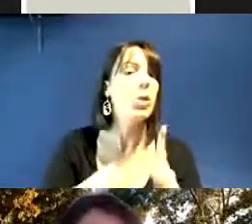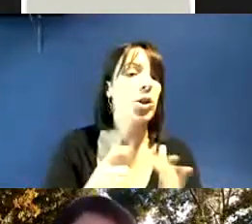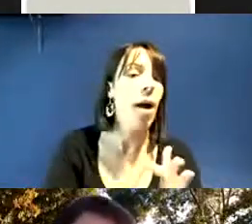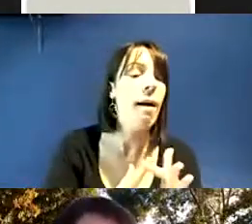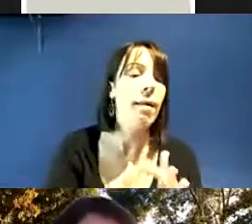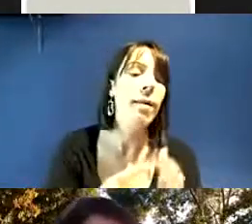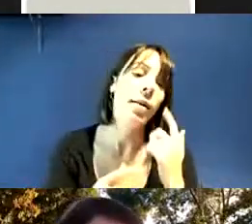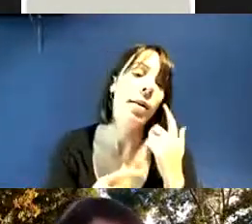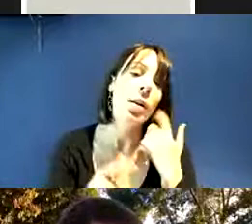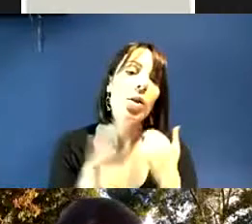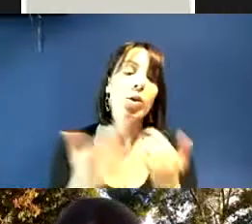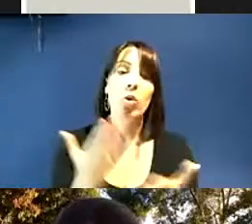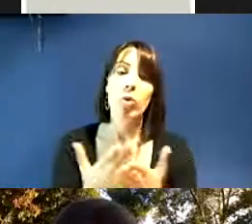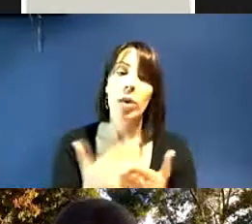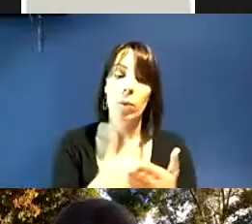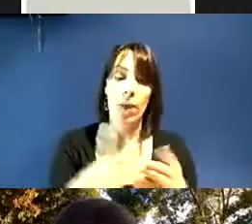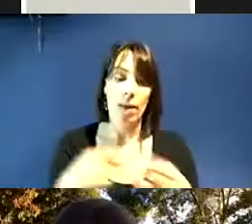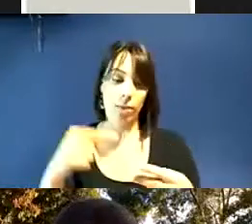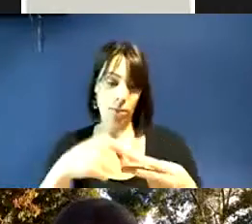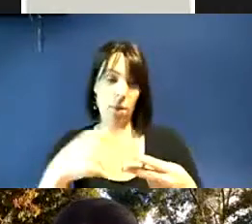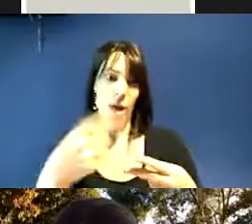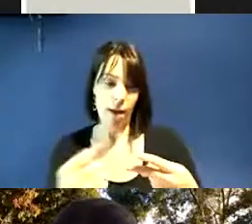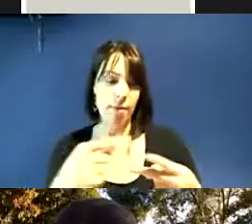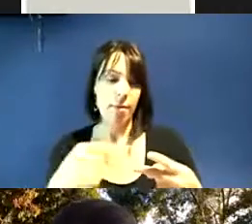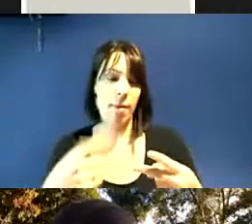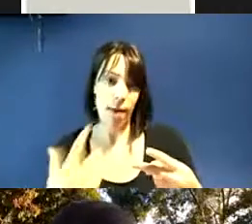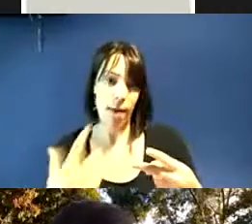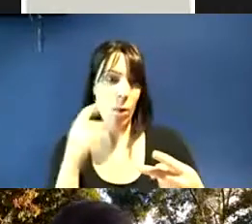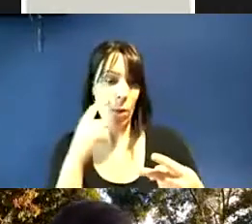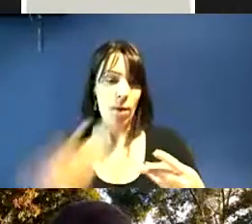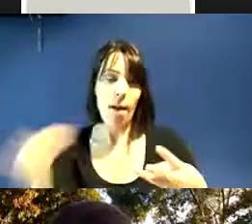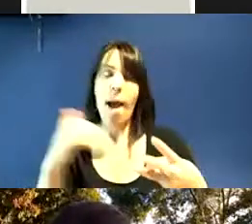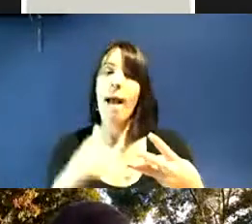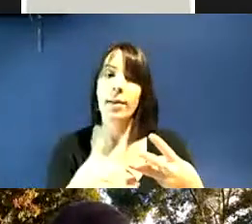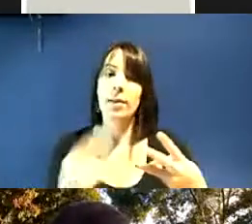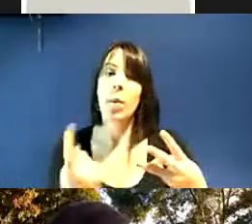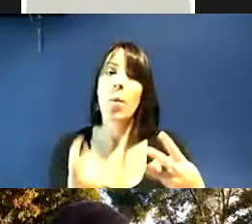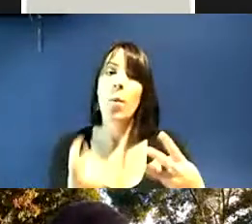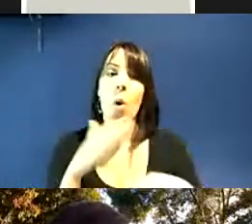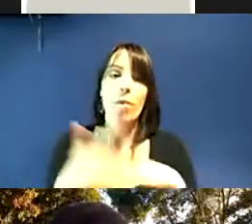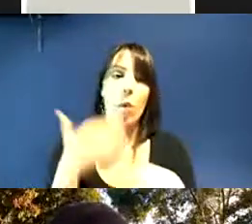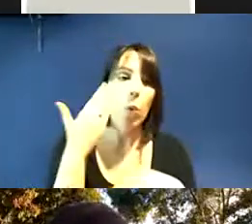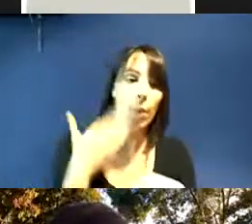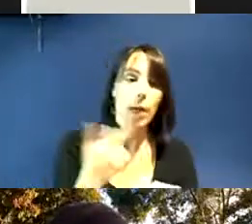two resources with a focus on women and girls with disabilities.